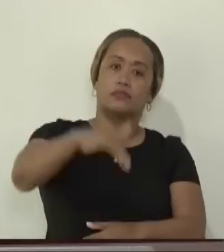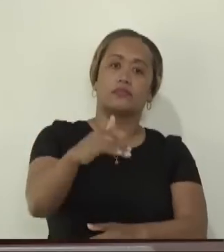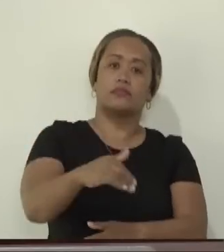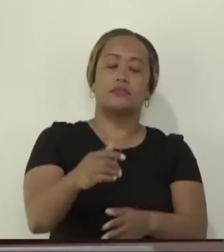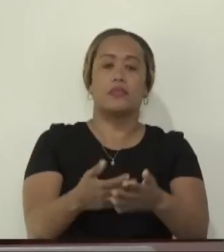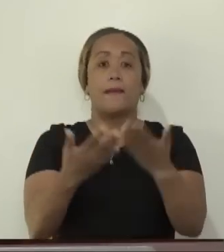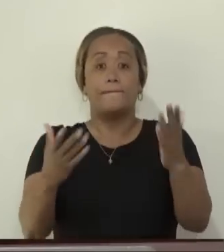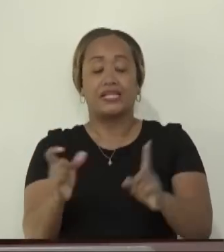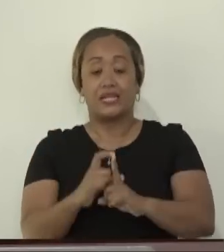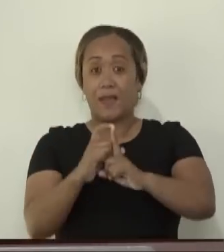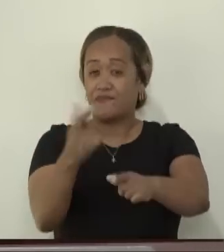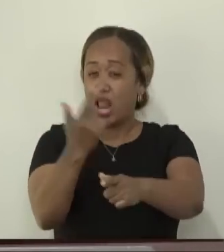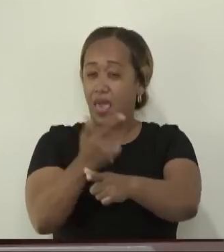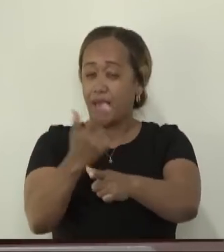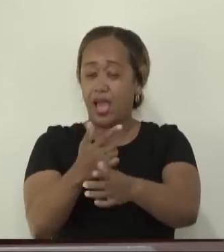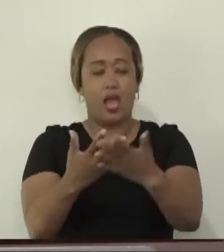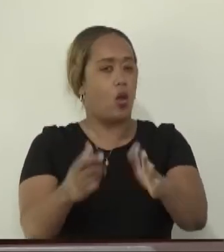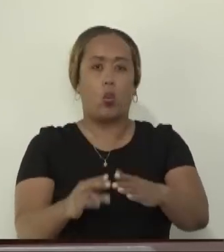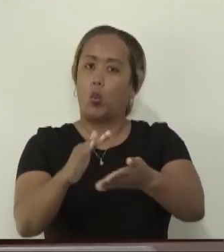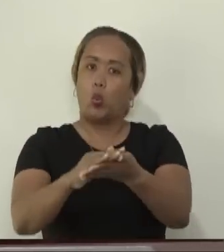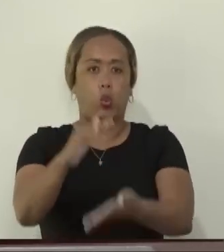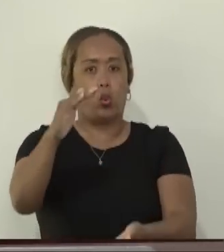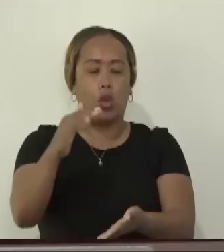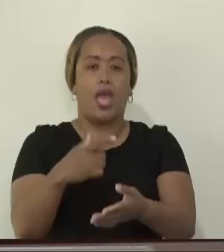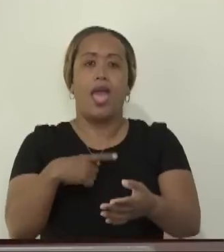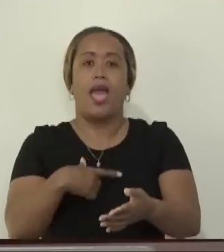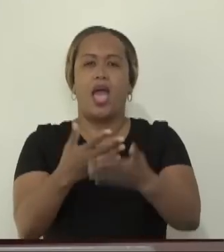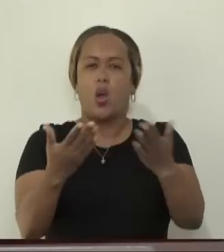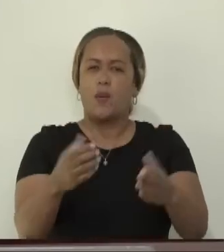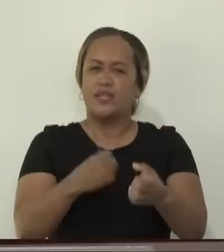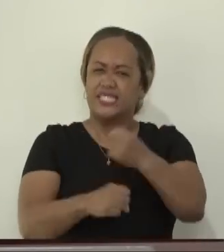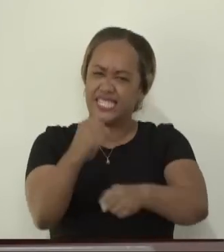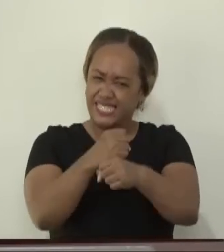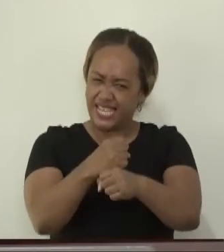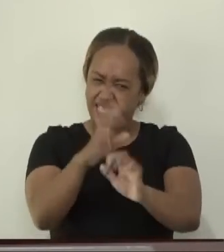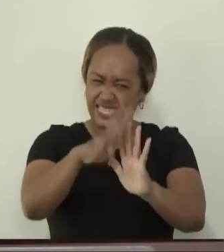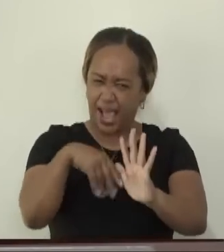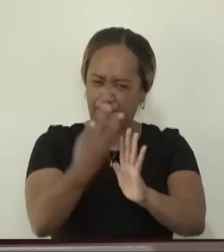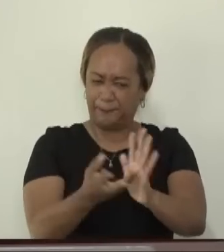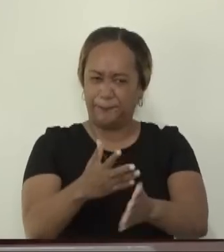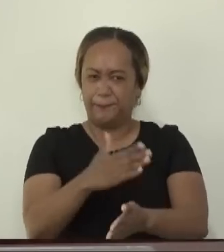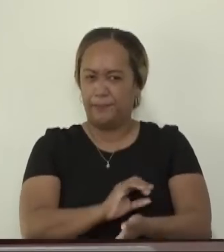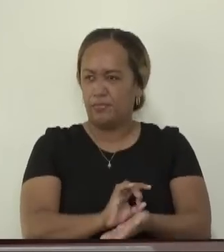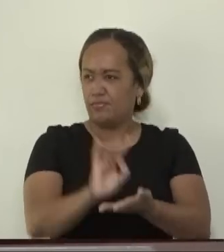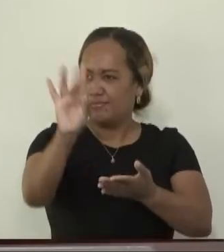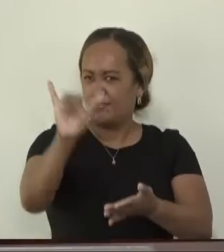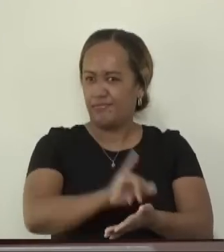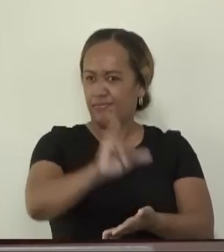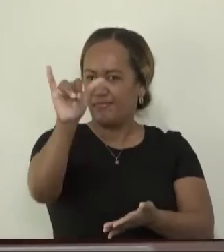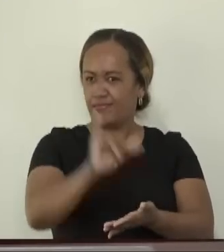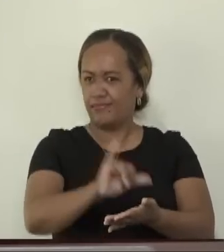The demand for labor has increased, while seasonal employment schemes and outward migration